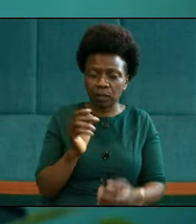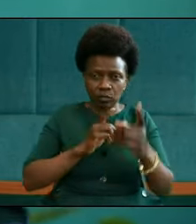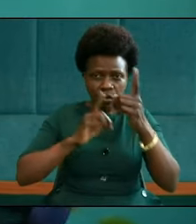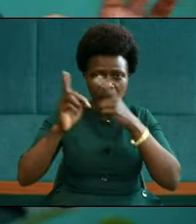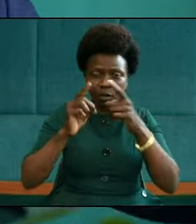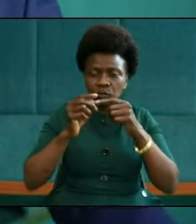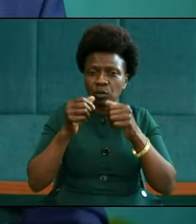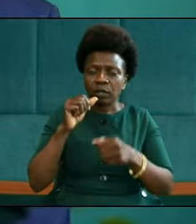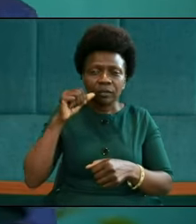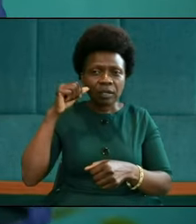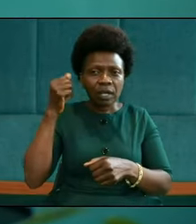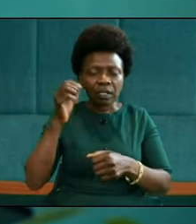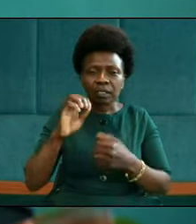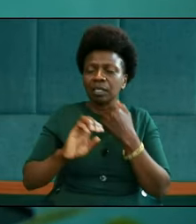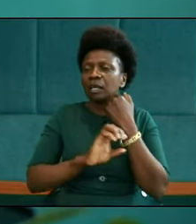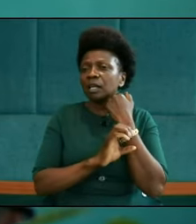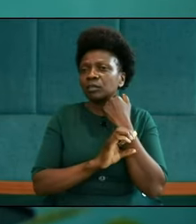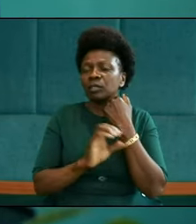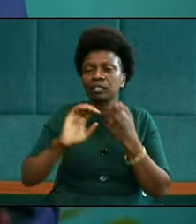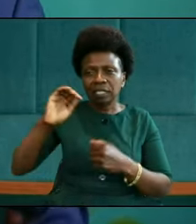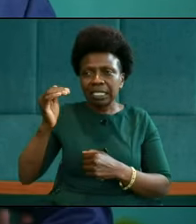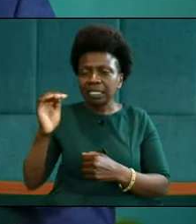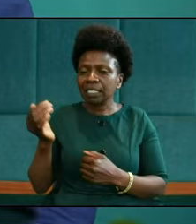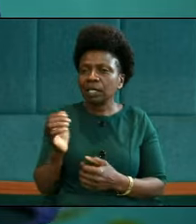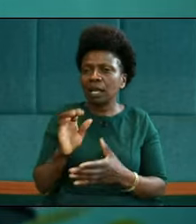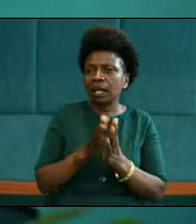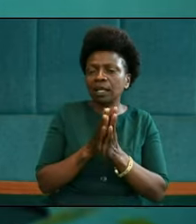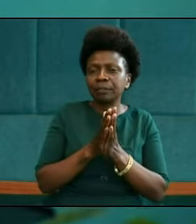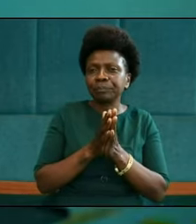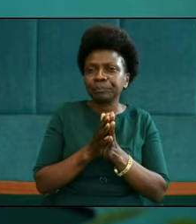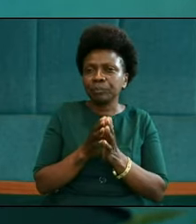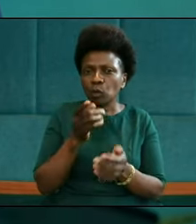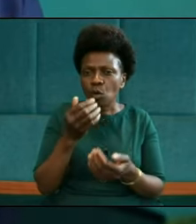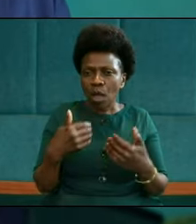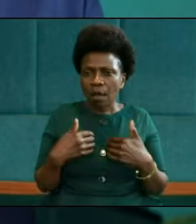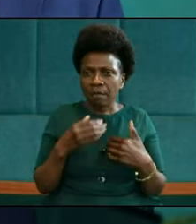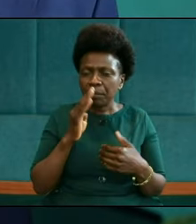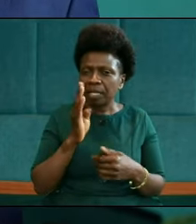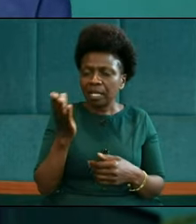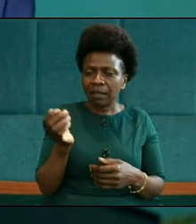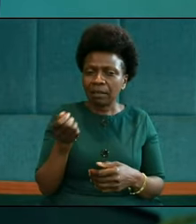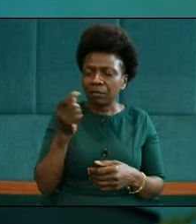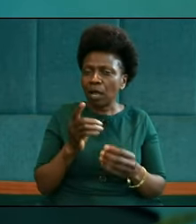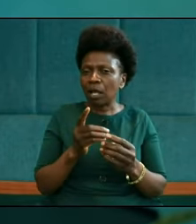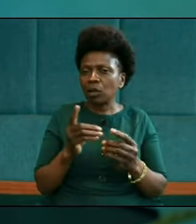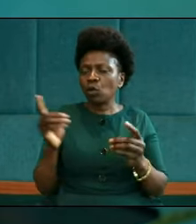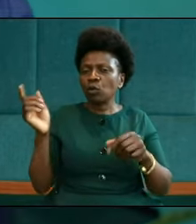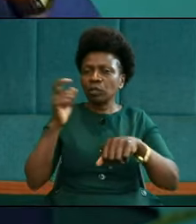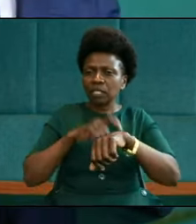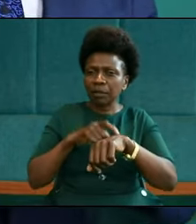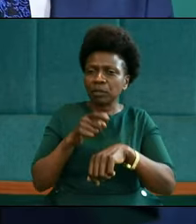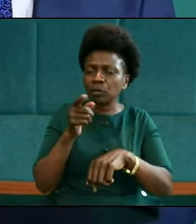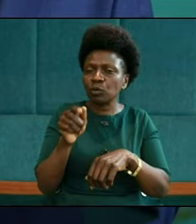traveling to a very nice country, a very nice city, and you have been there for some time,